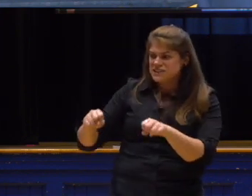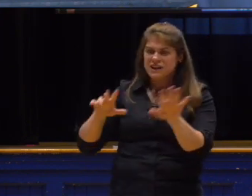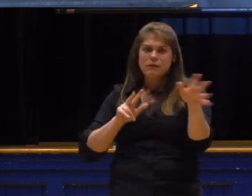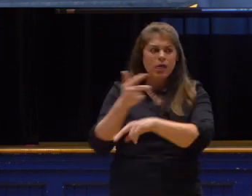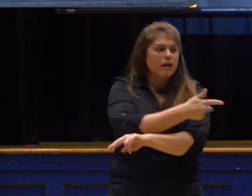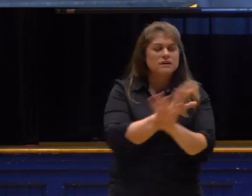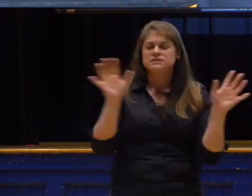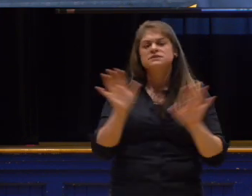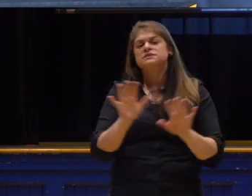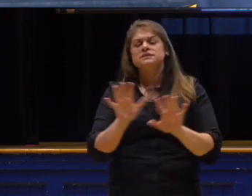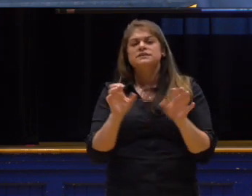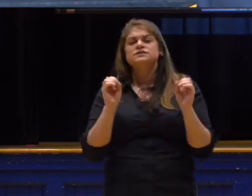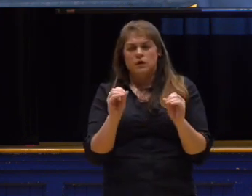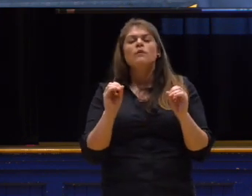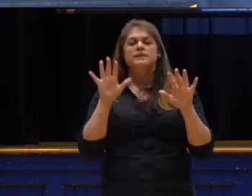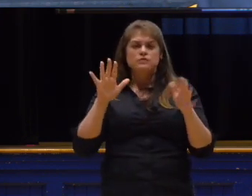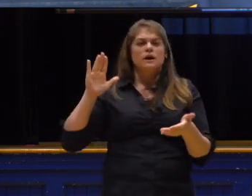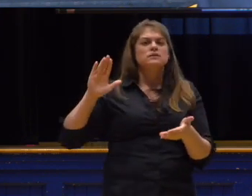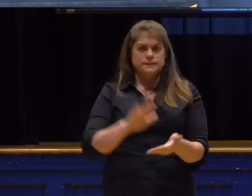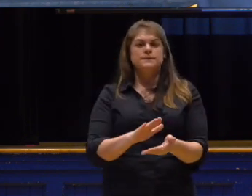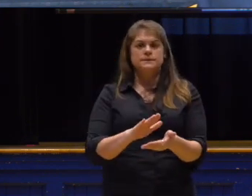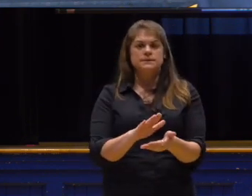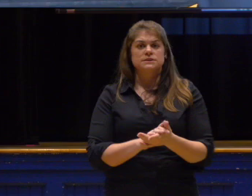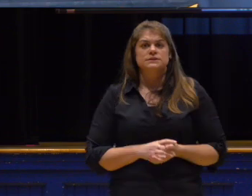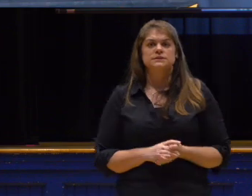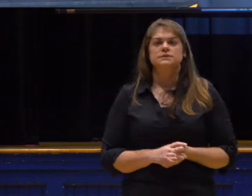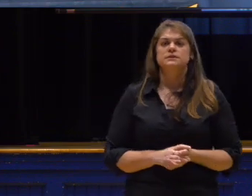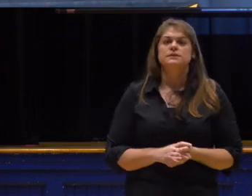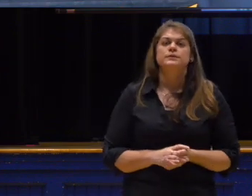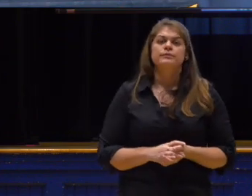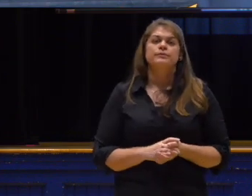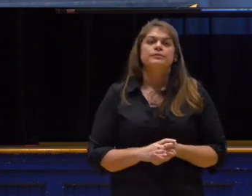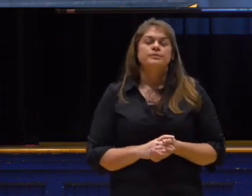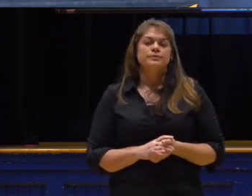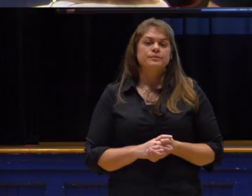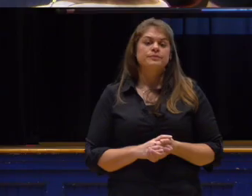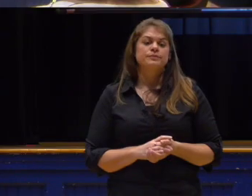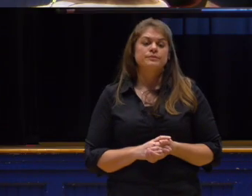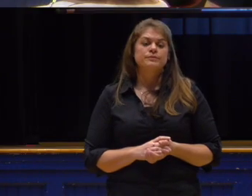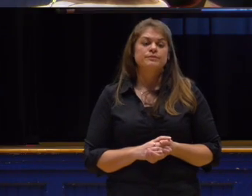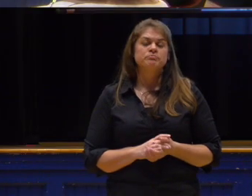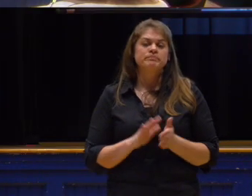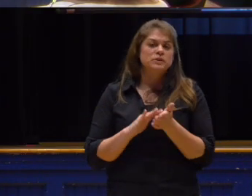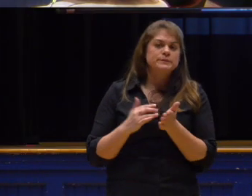left. So this is going to make that a lot better. The